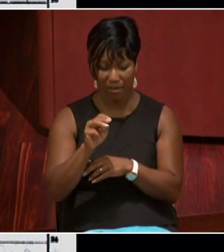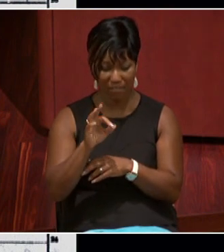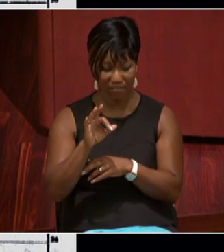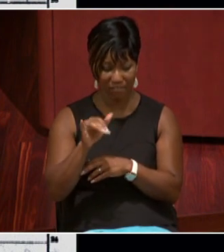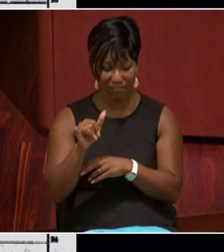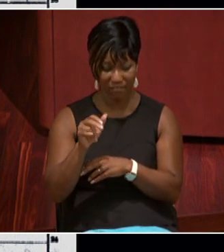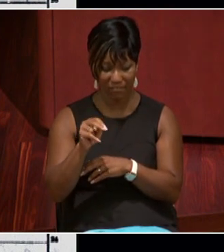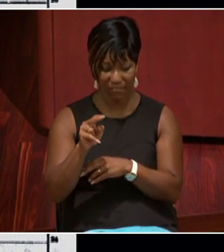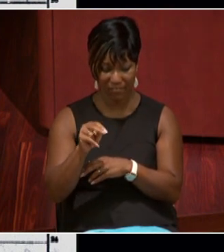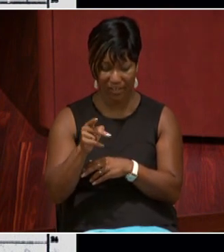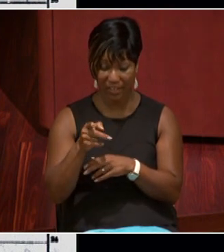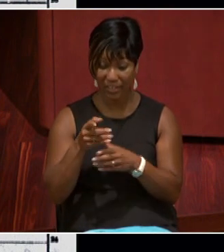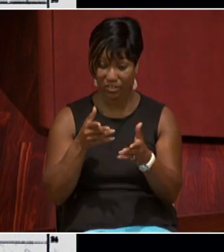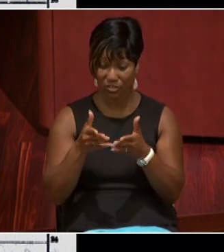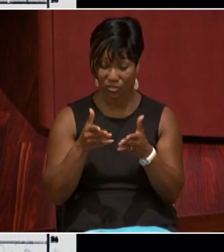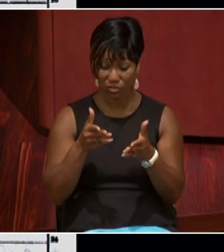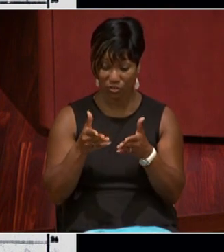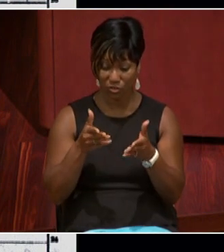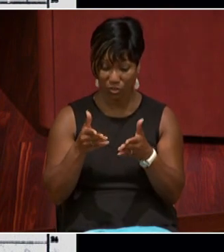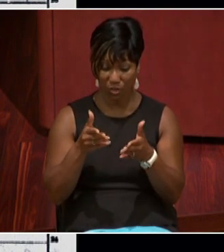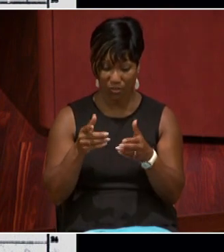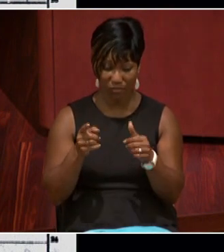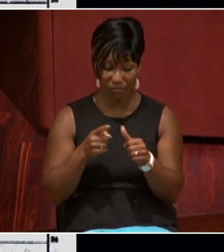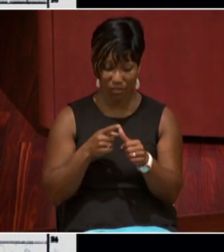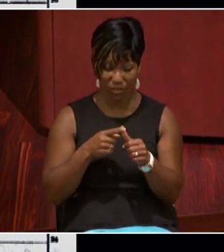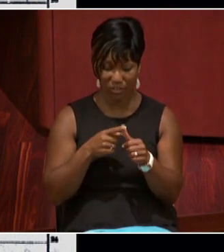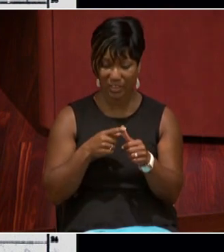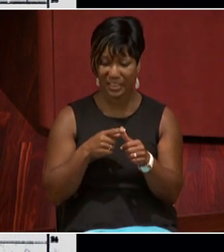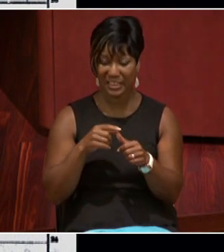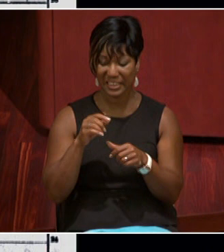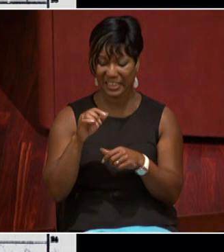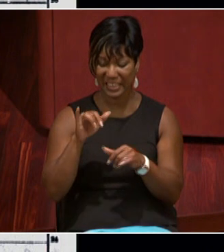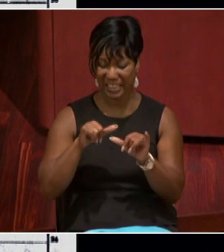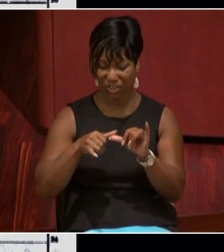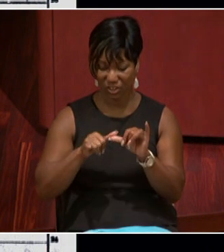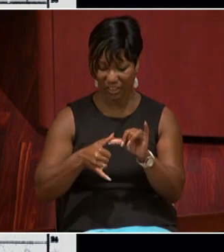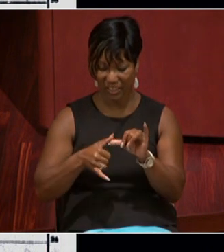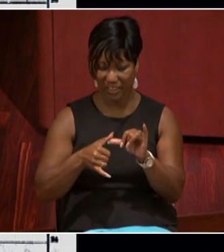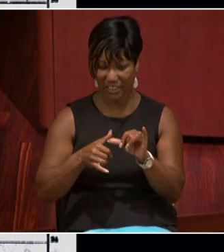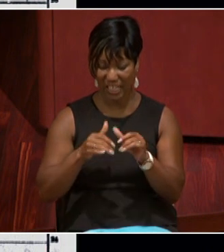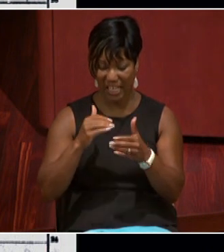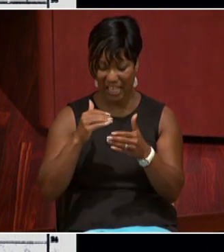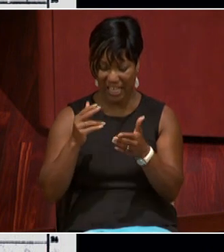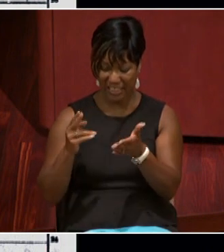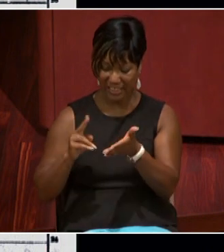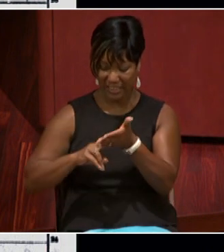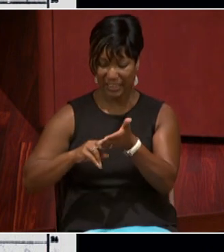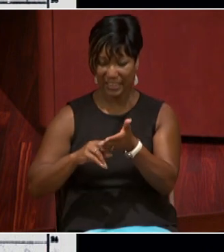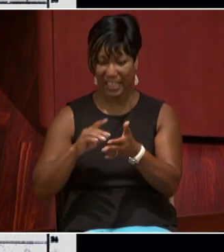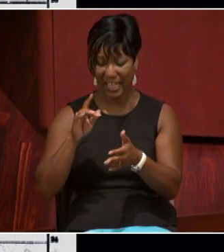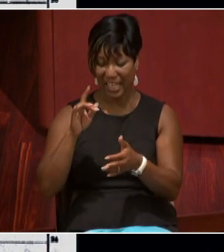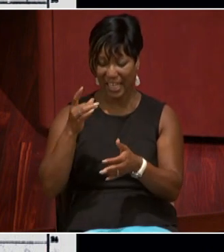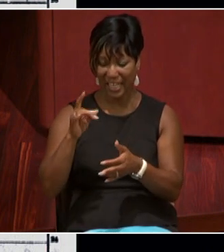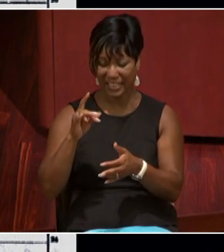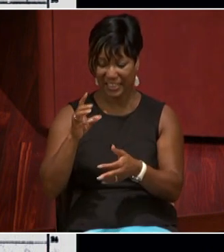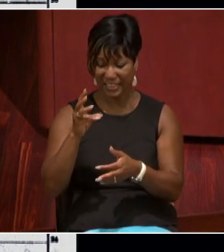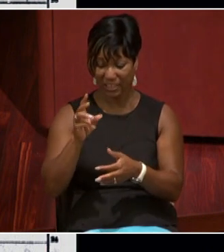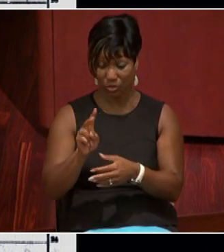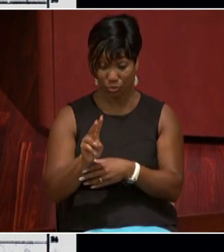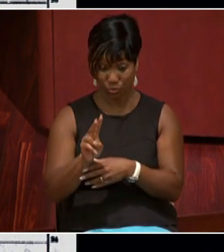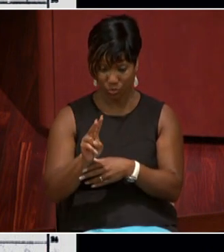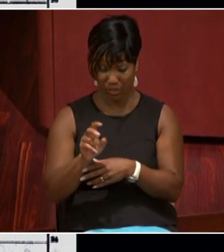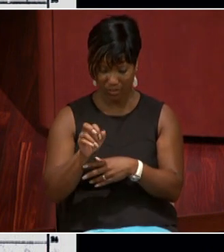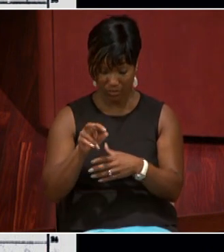1st Engineers, Company J, enlisted in June of 1862. And then if you look a little further